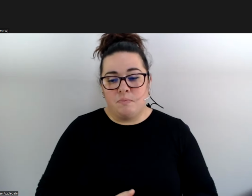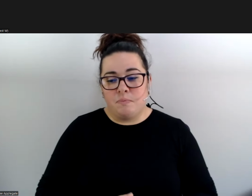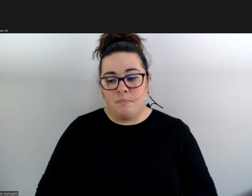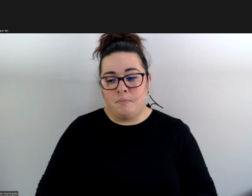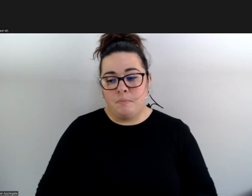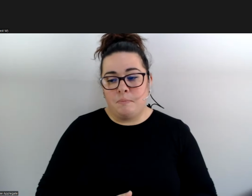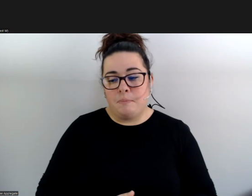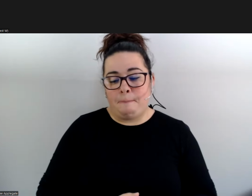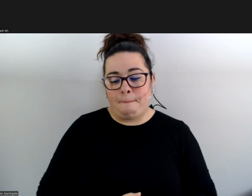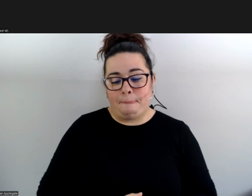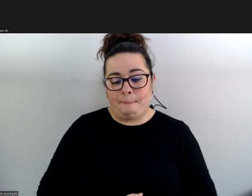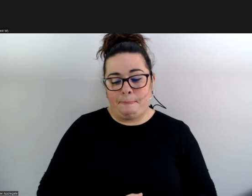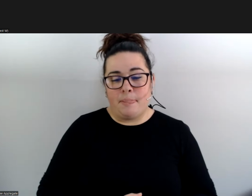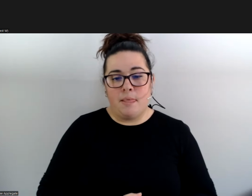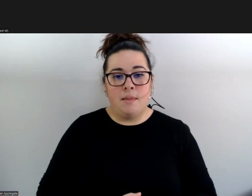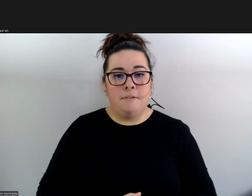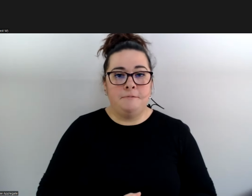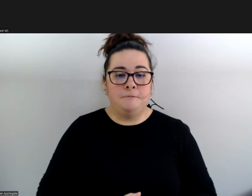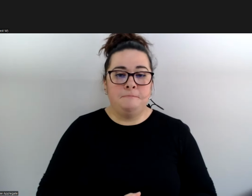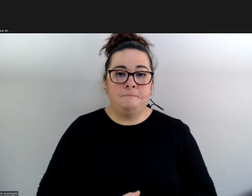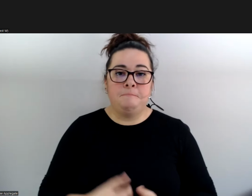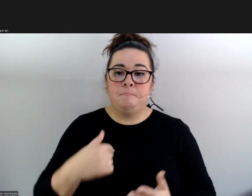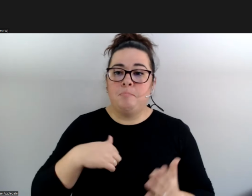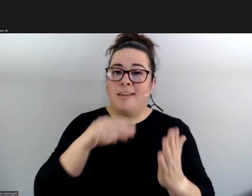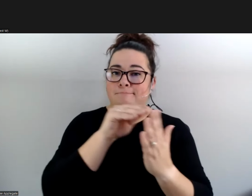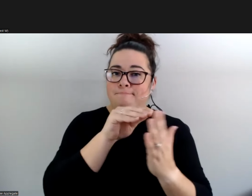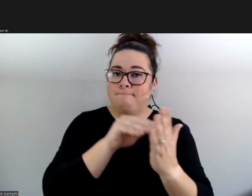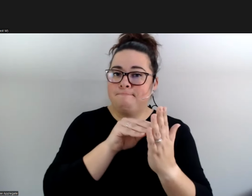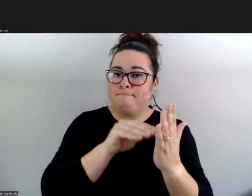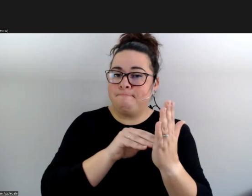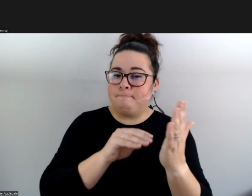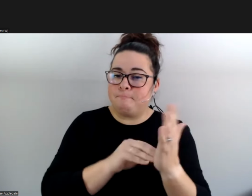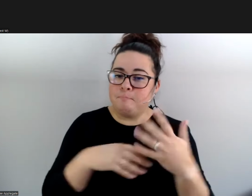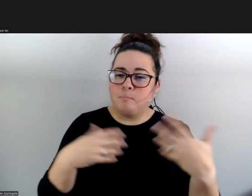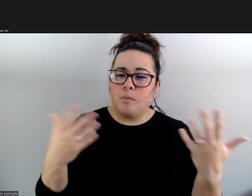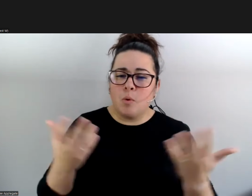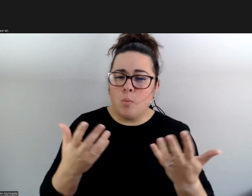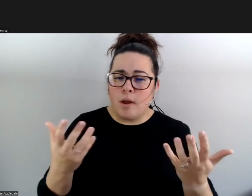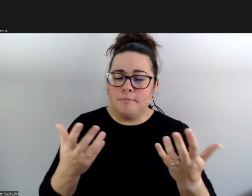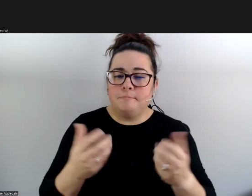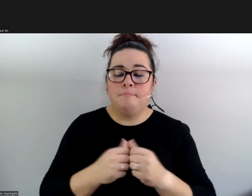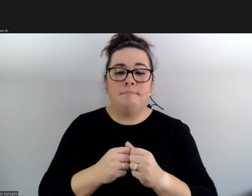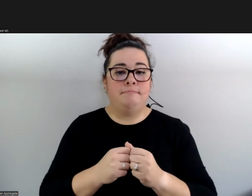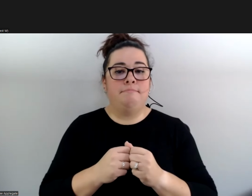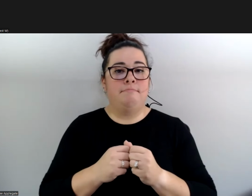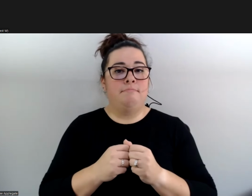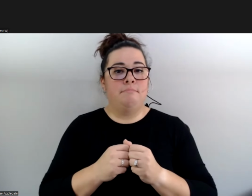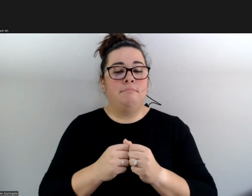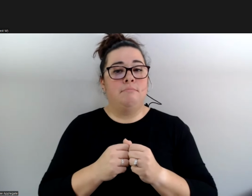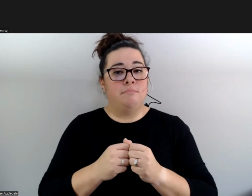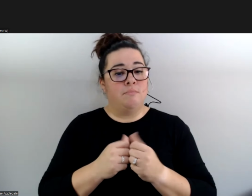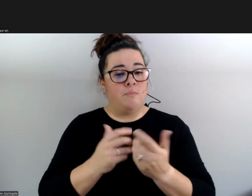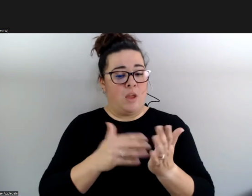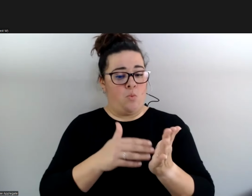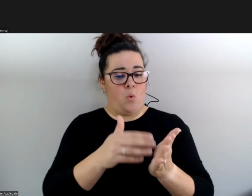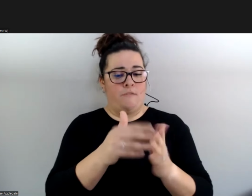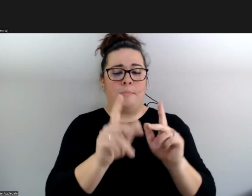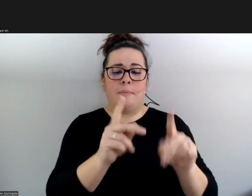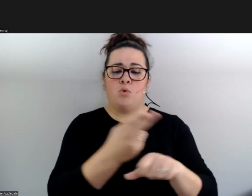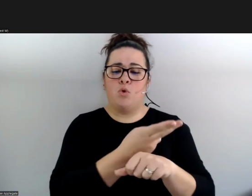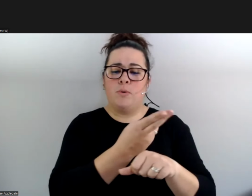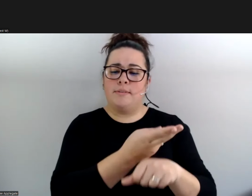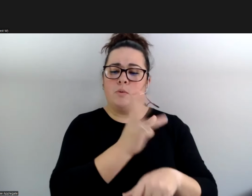things that I've jotted down, some of the common things is that there's a variation in how often people are using the site, but it seems